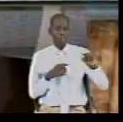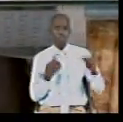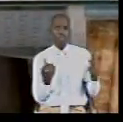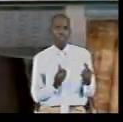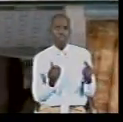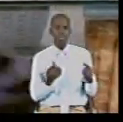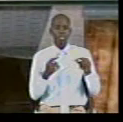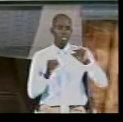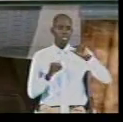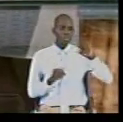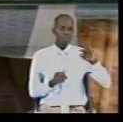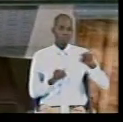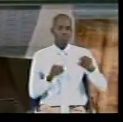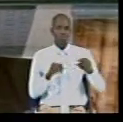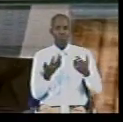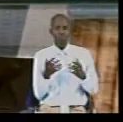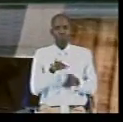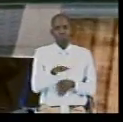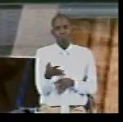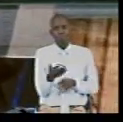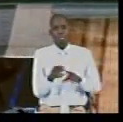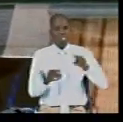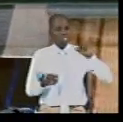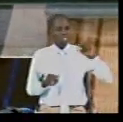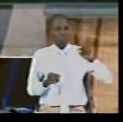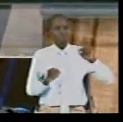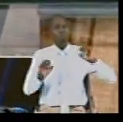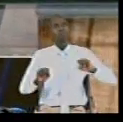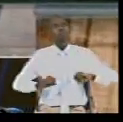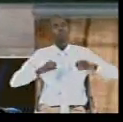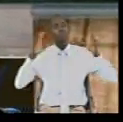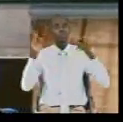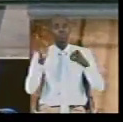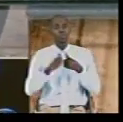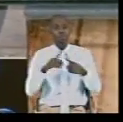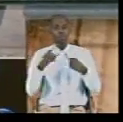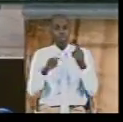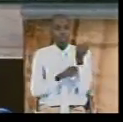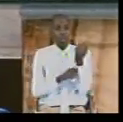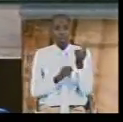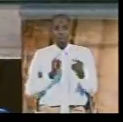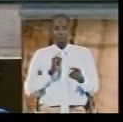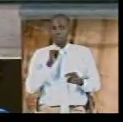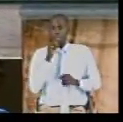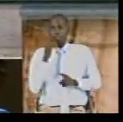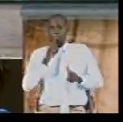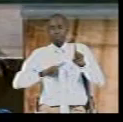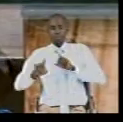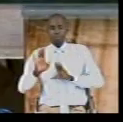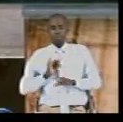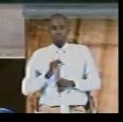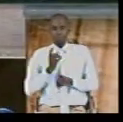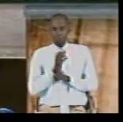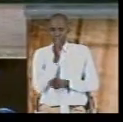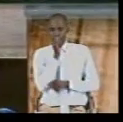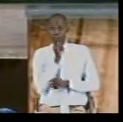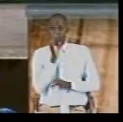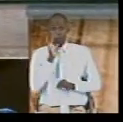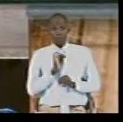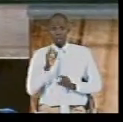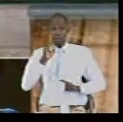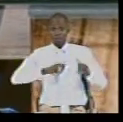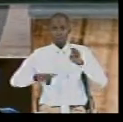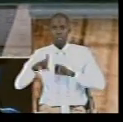giving in to the weakness of the flesh. I won't talk, because if I talk, they will understand. That